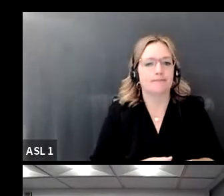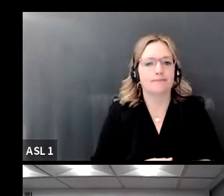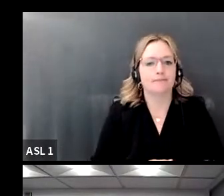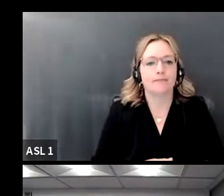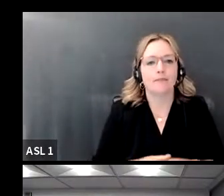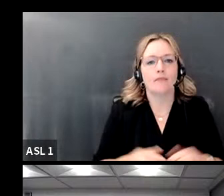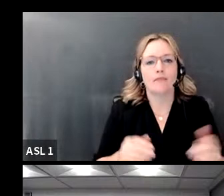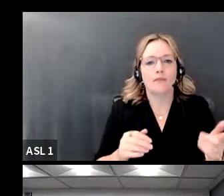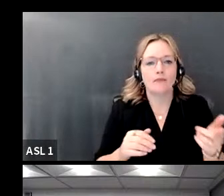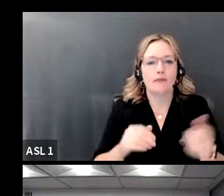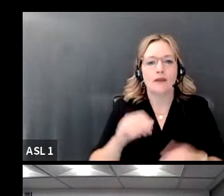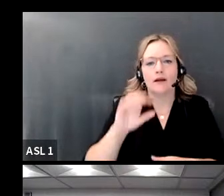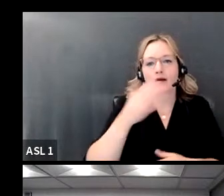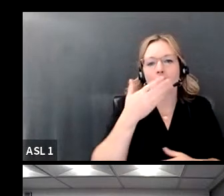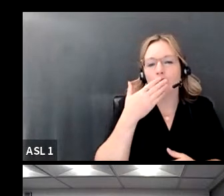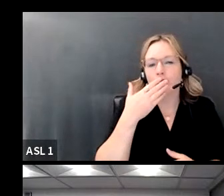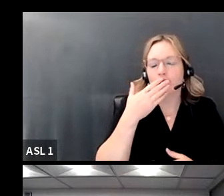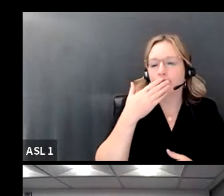sean